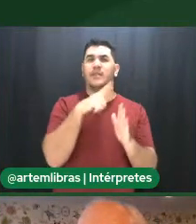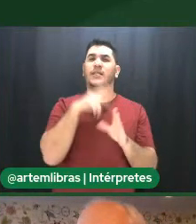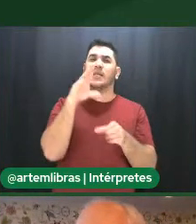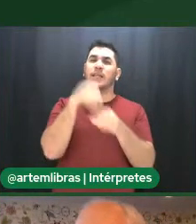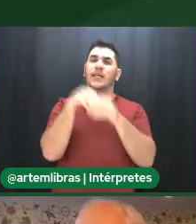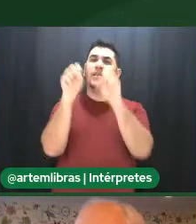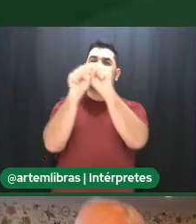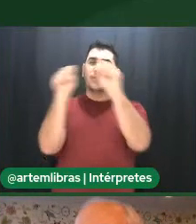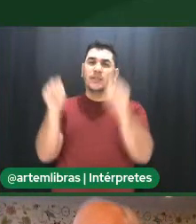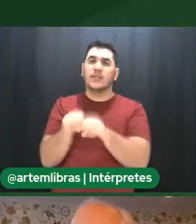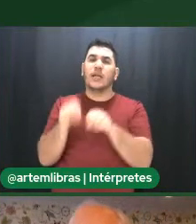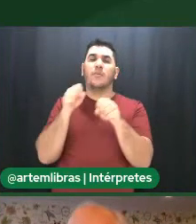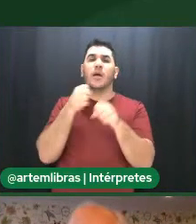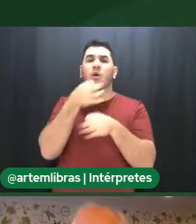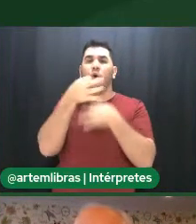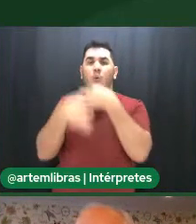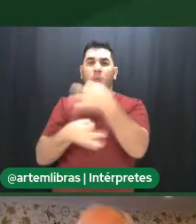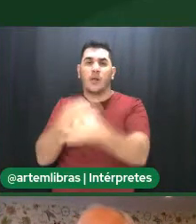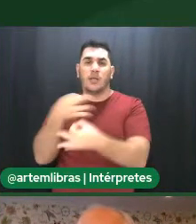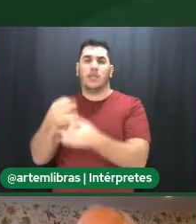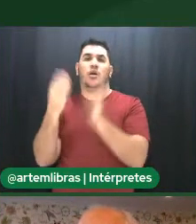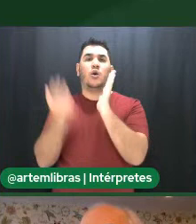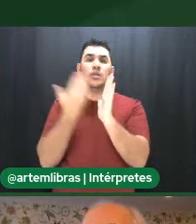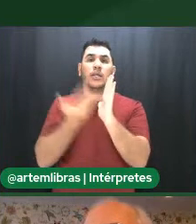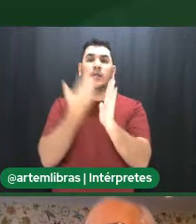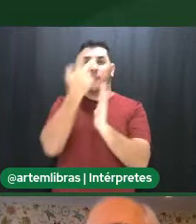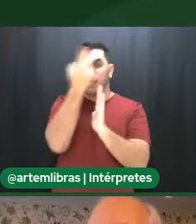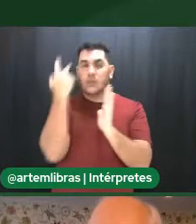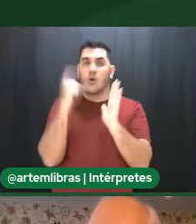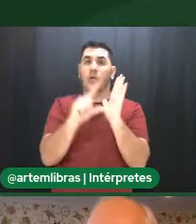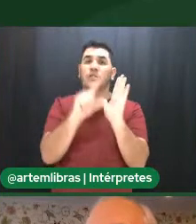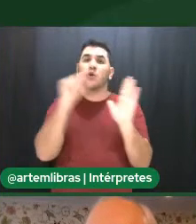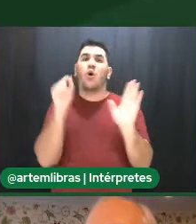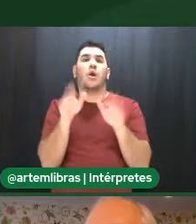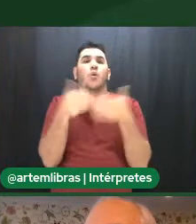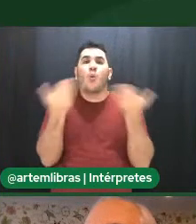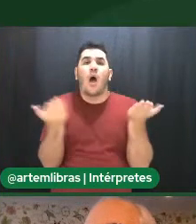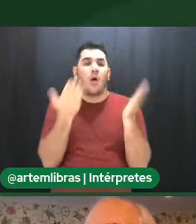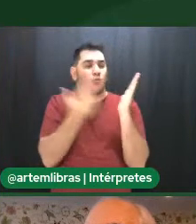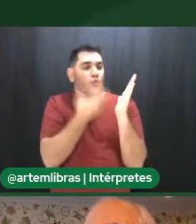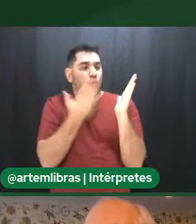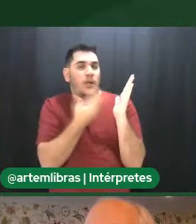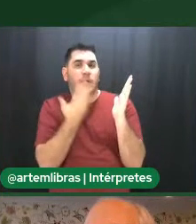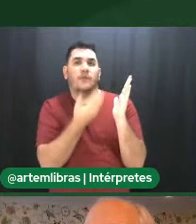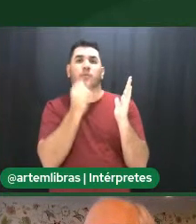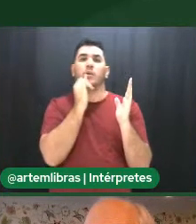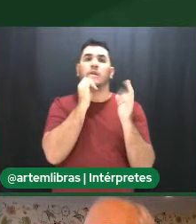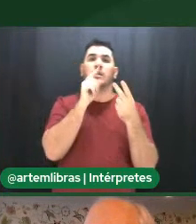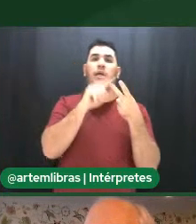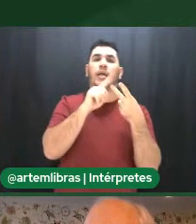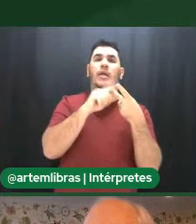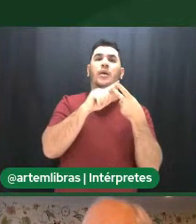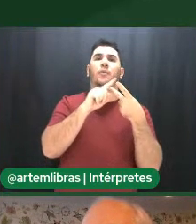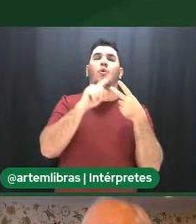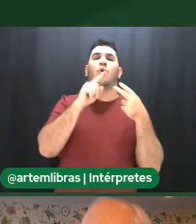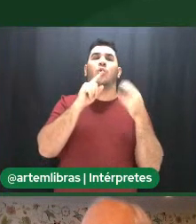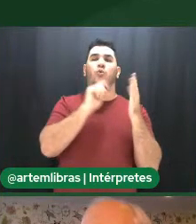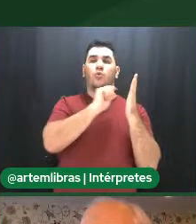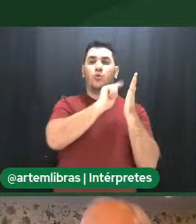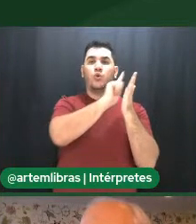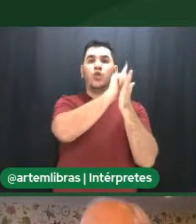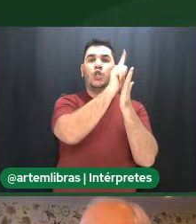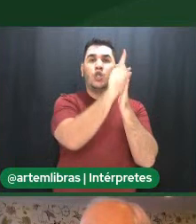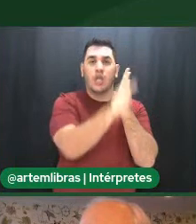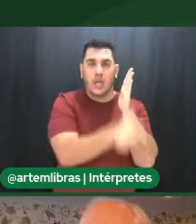get to choose 4 sliders and move them along. So you can choose from funny to serious, from beautiful